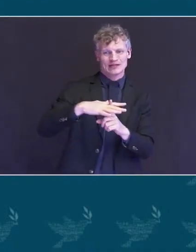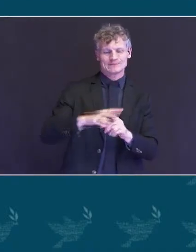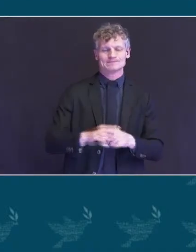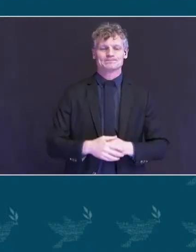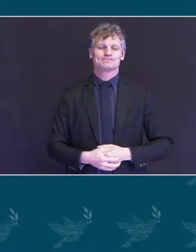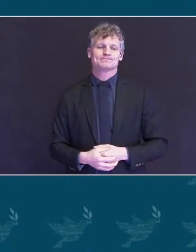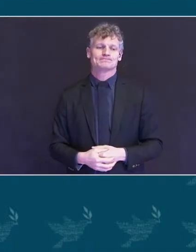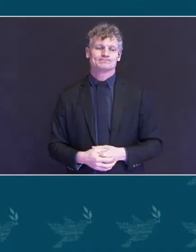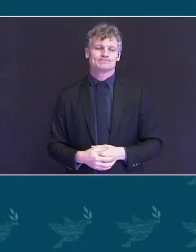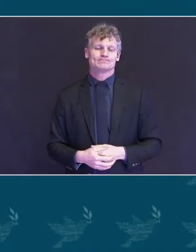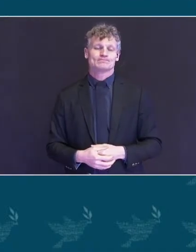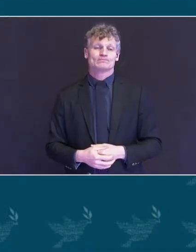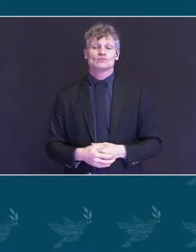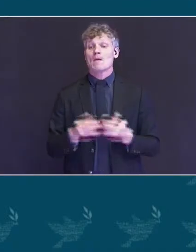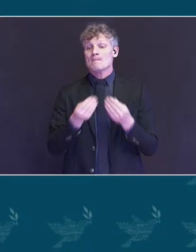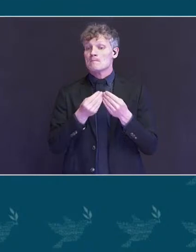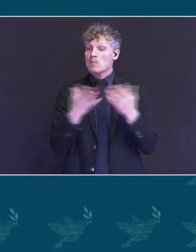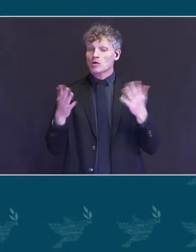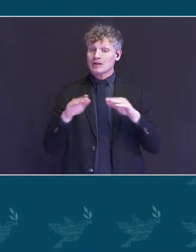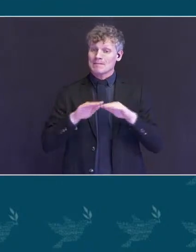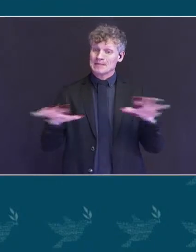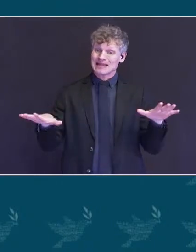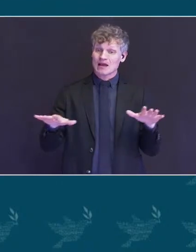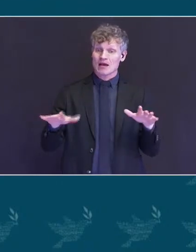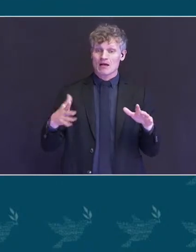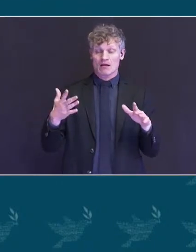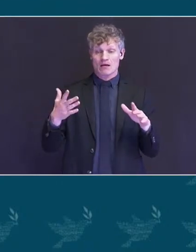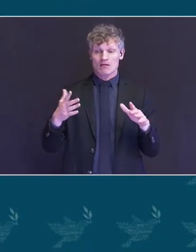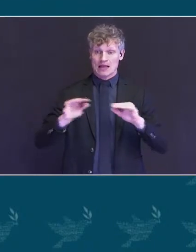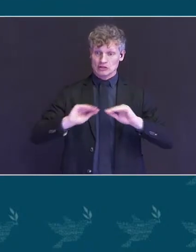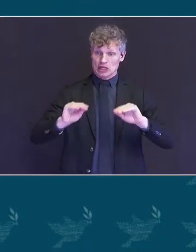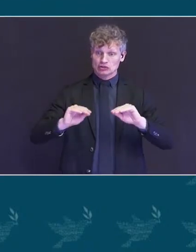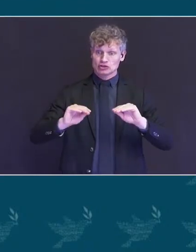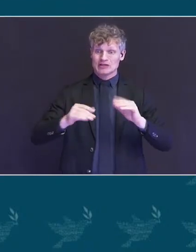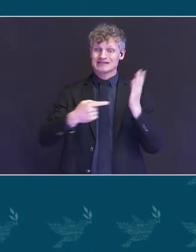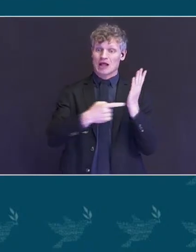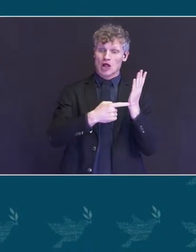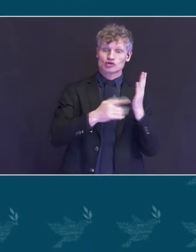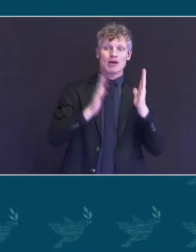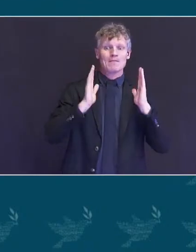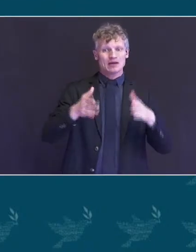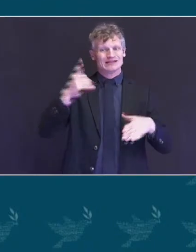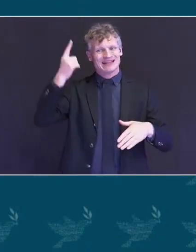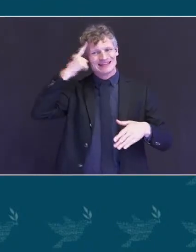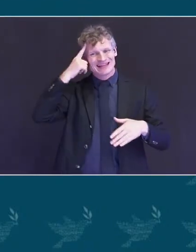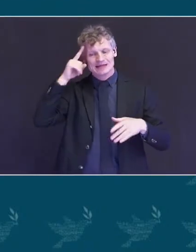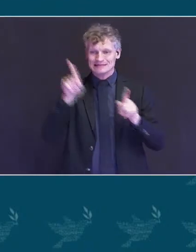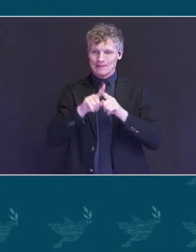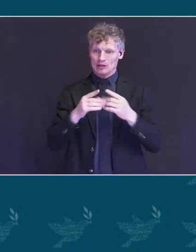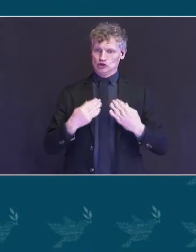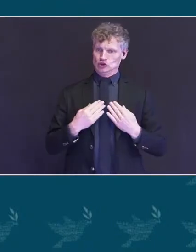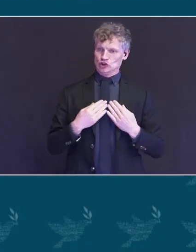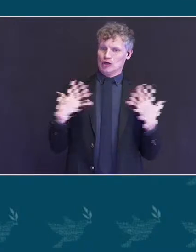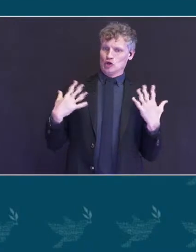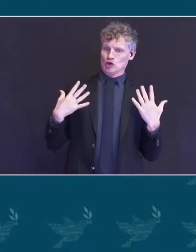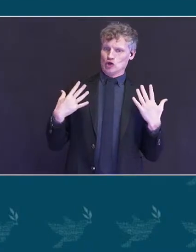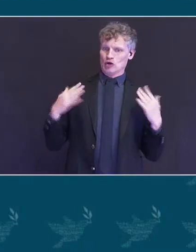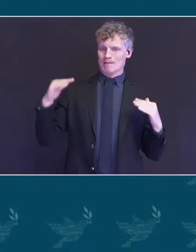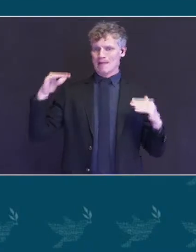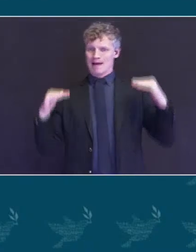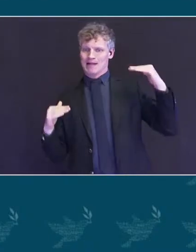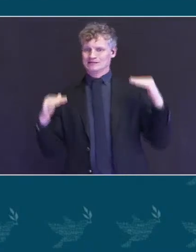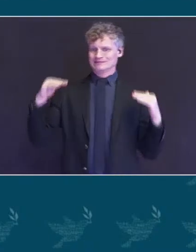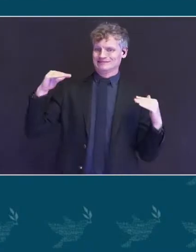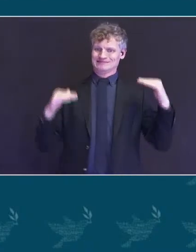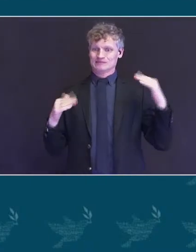Access to multimedia education through technology must also address gender disparities. To truly scale multilingual